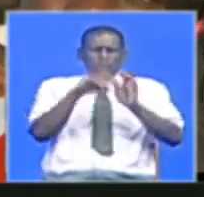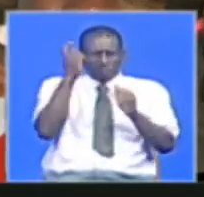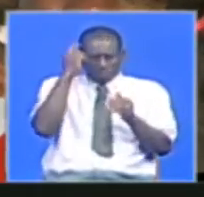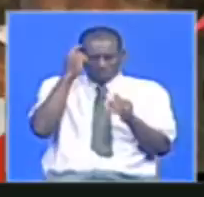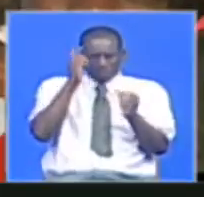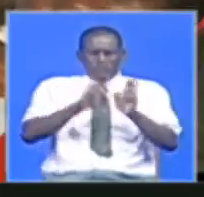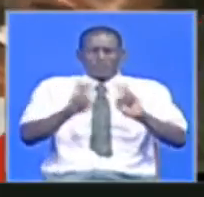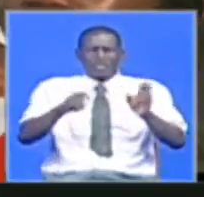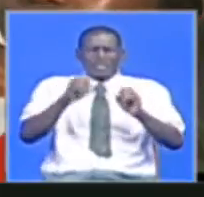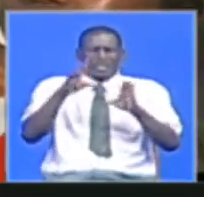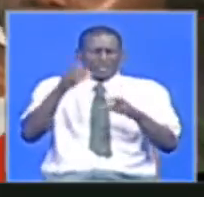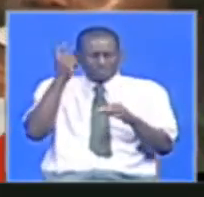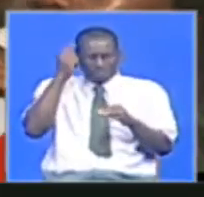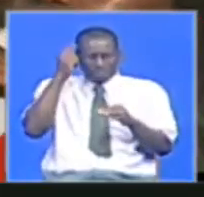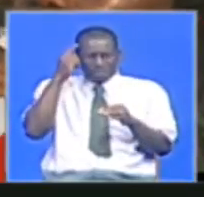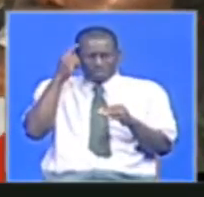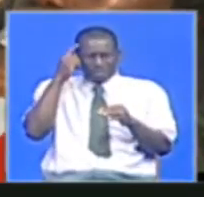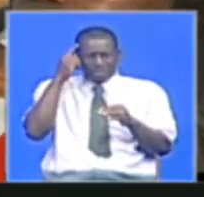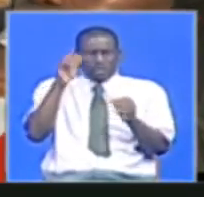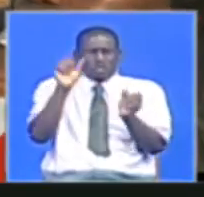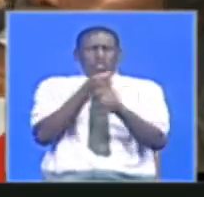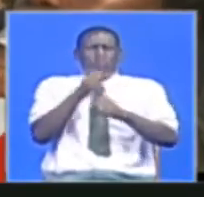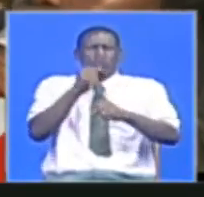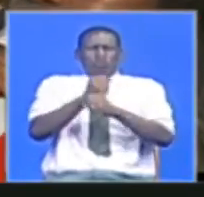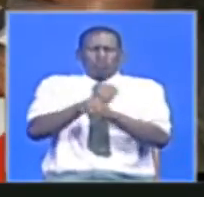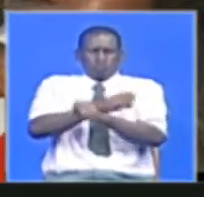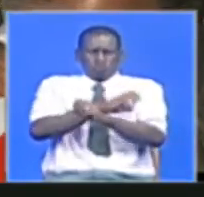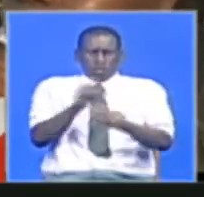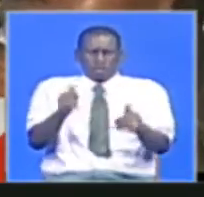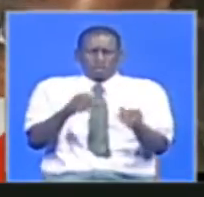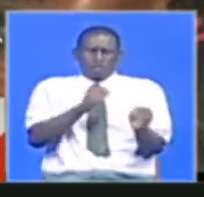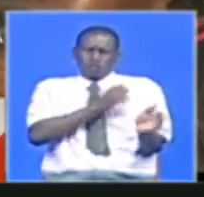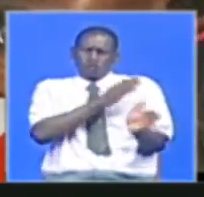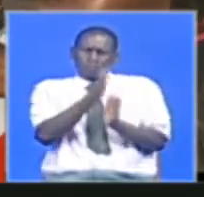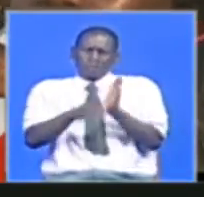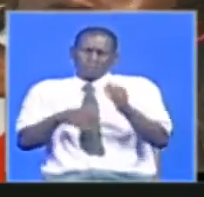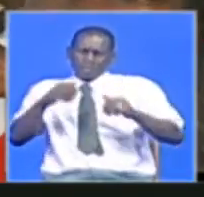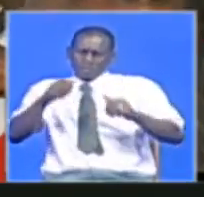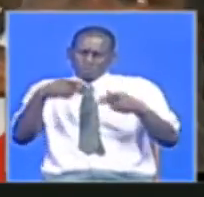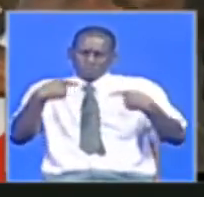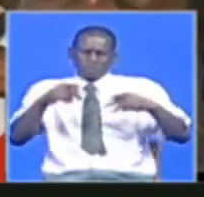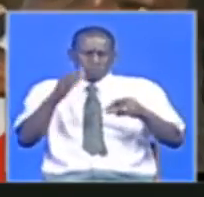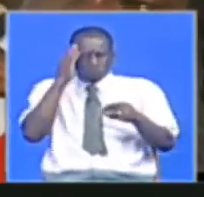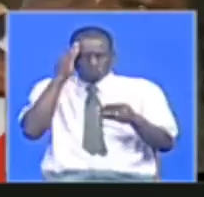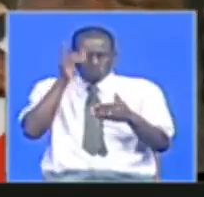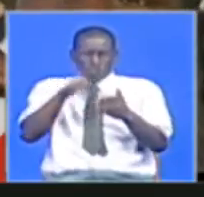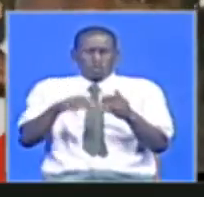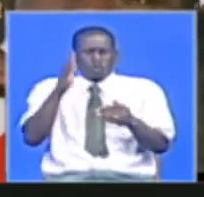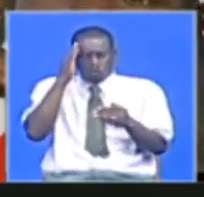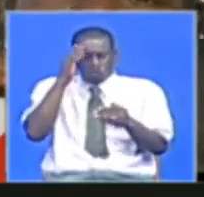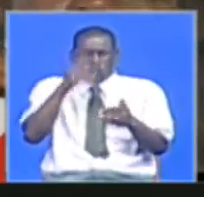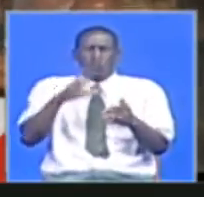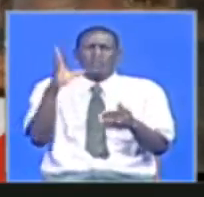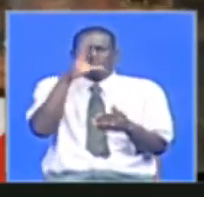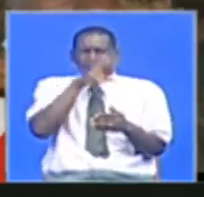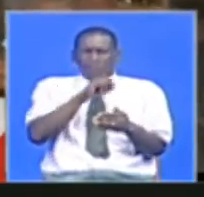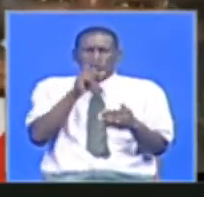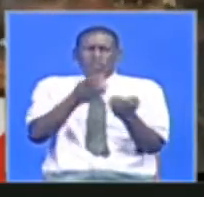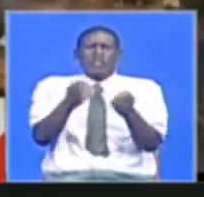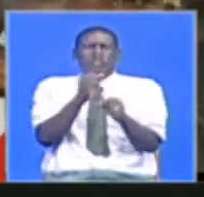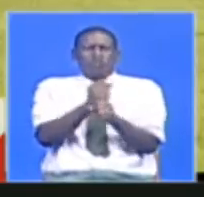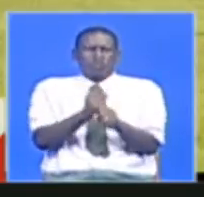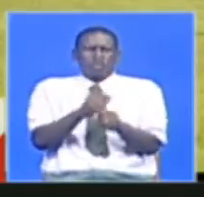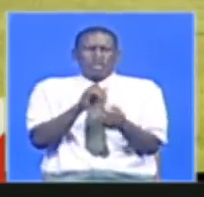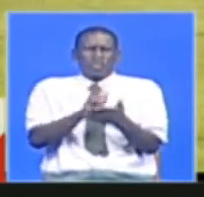mentally, then tactically you cannot be okay. So prepare your players to know what they want, what they are lacking, and what they need to do. So that's what we